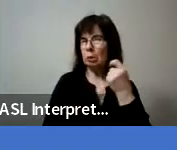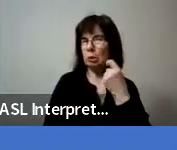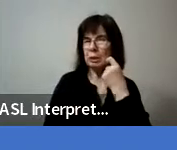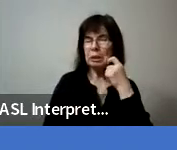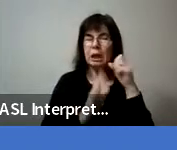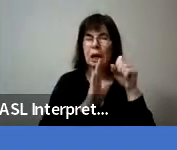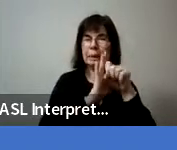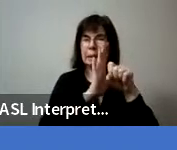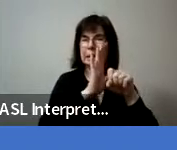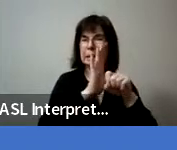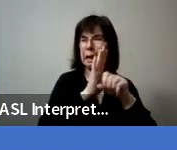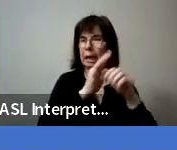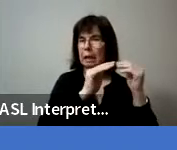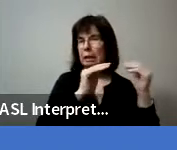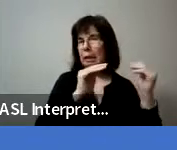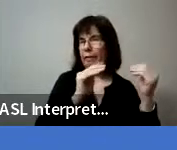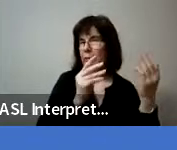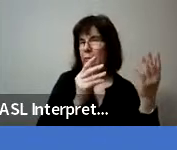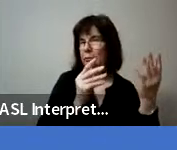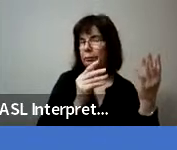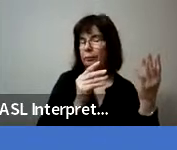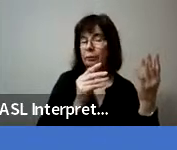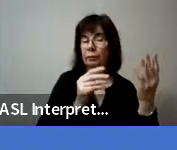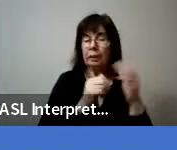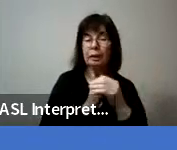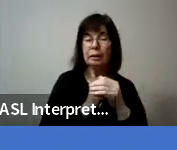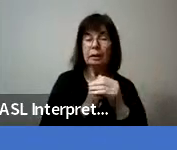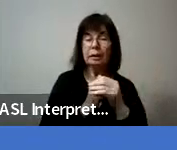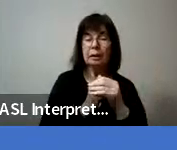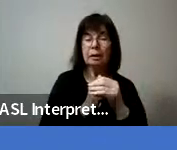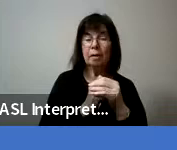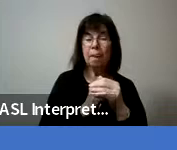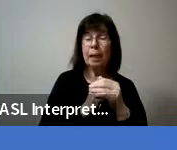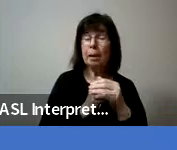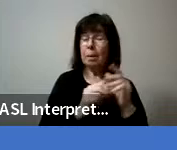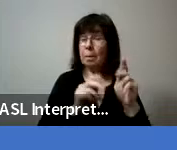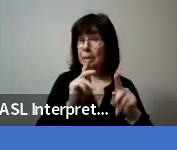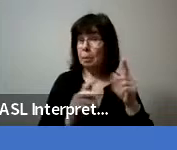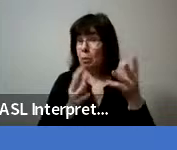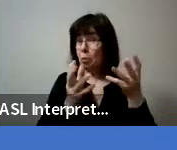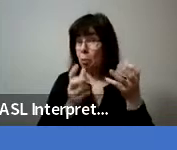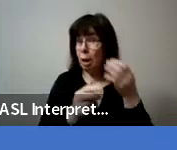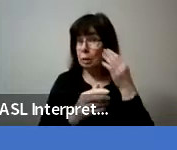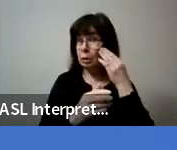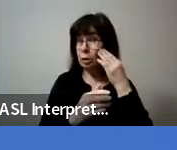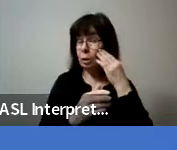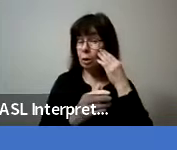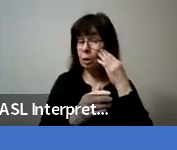state level. Additionally, for individuals who want to know when